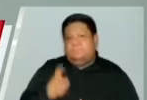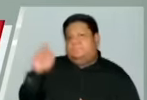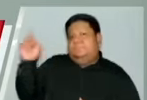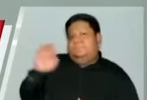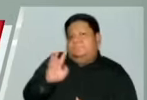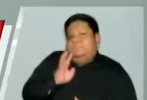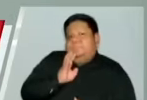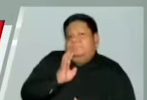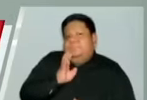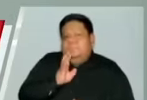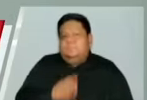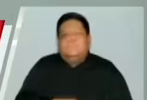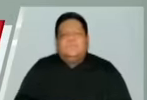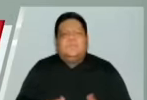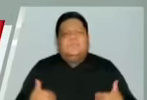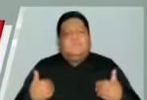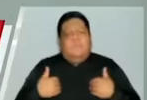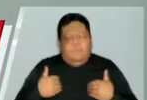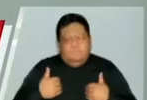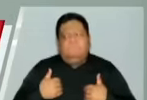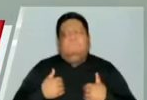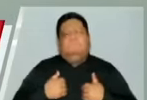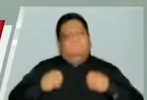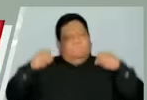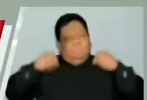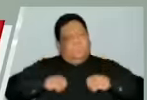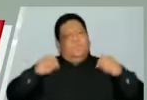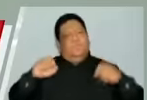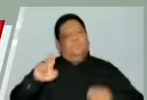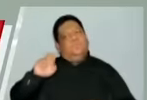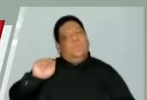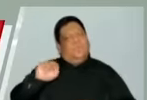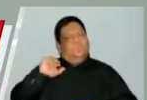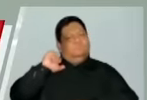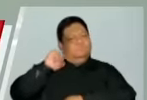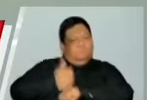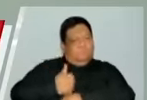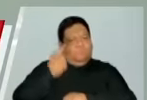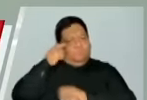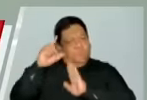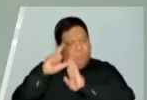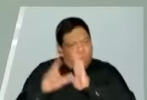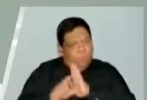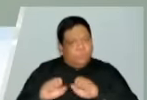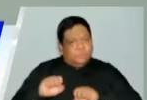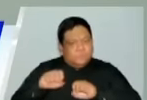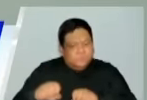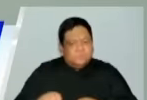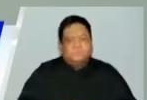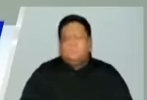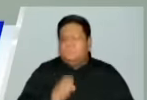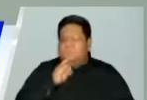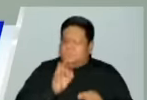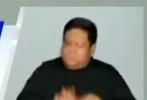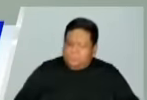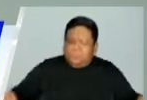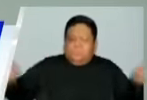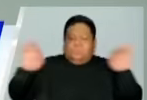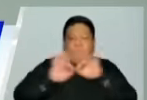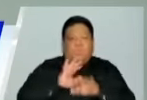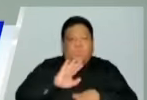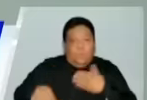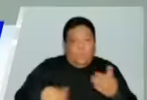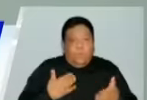of the Seas. We've got an arbitral tribunal. I believe it to be very important that each and everyone adheres to the legislation in place.